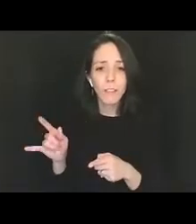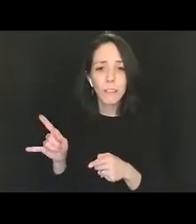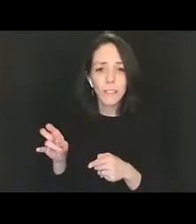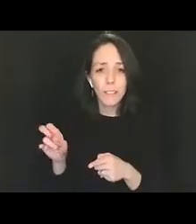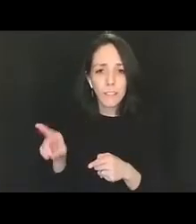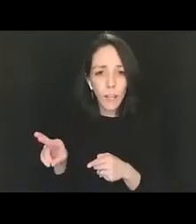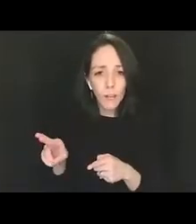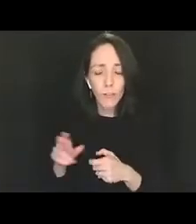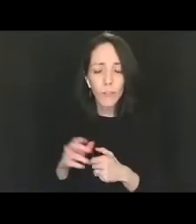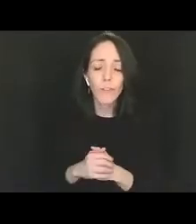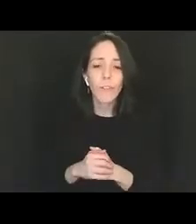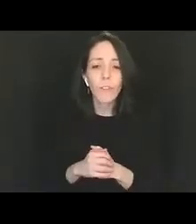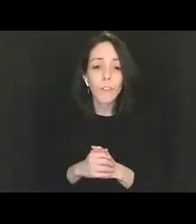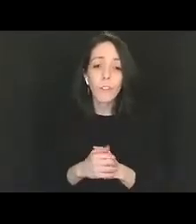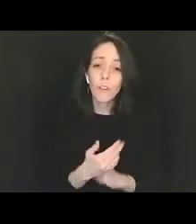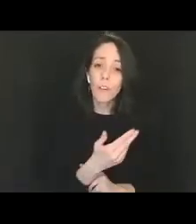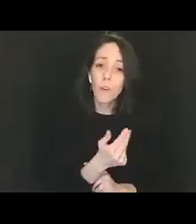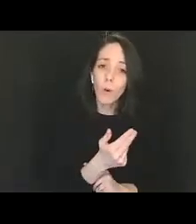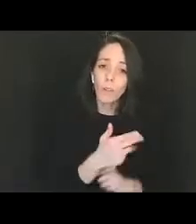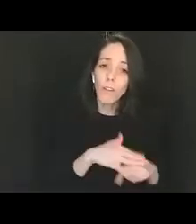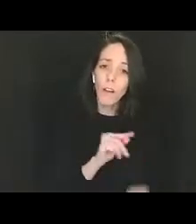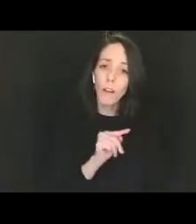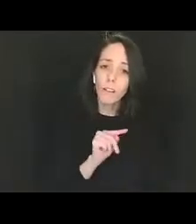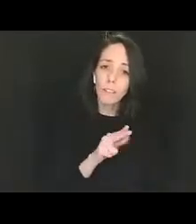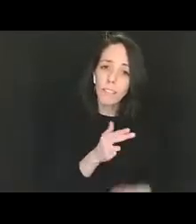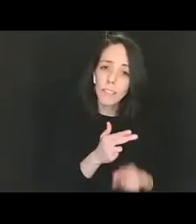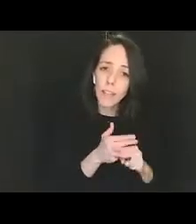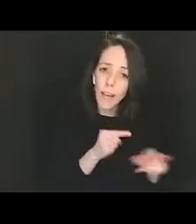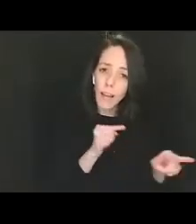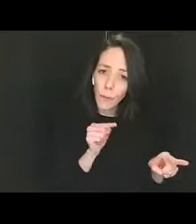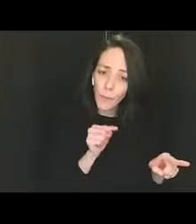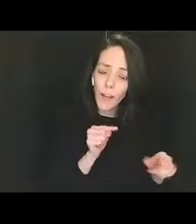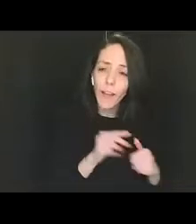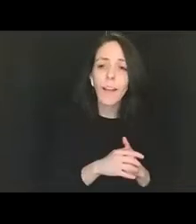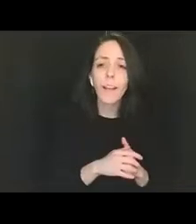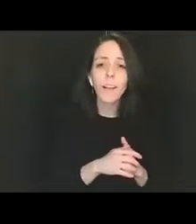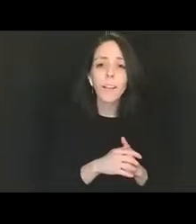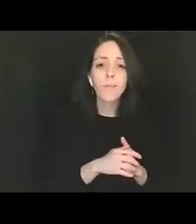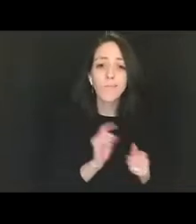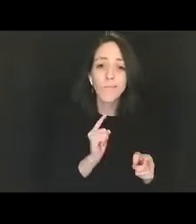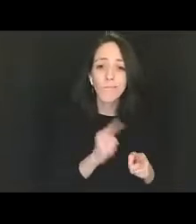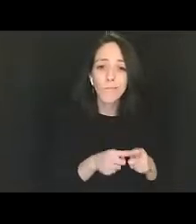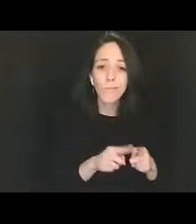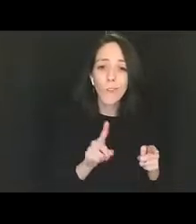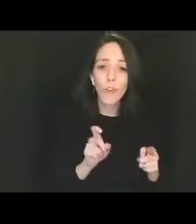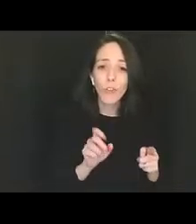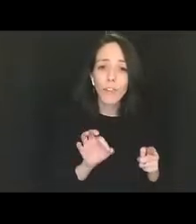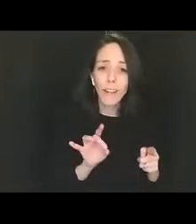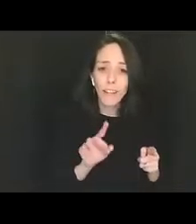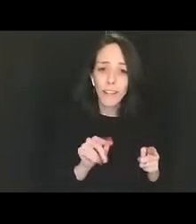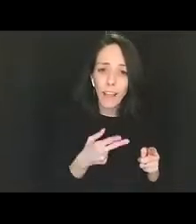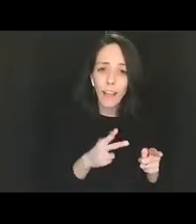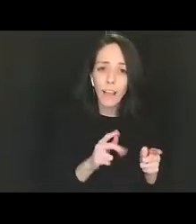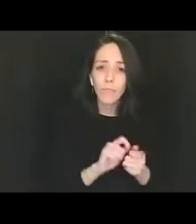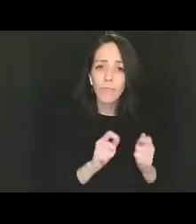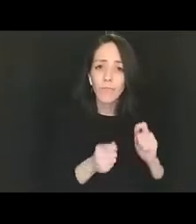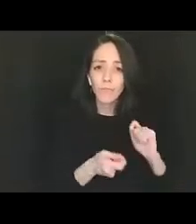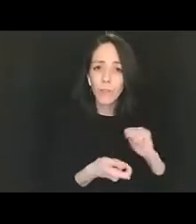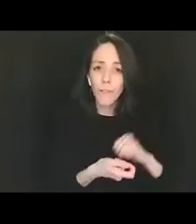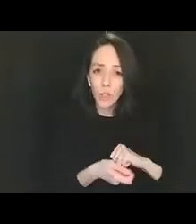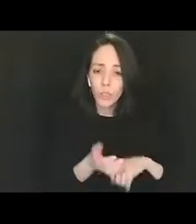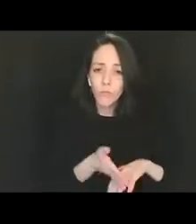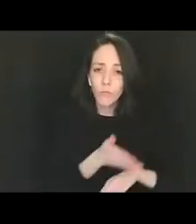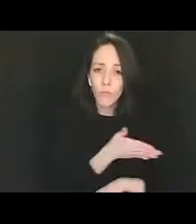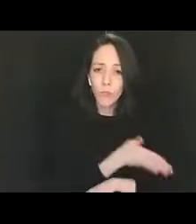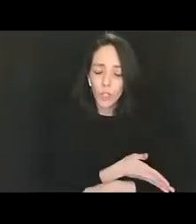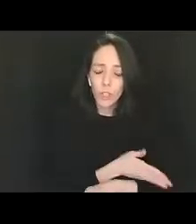We got the hotel on TV and 198th that's being converted. It